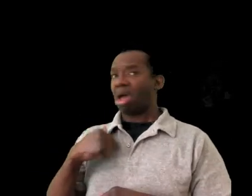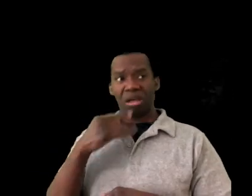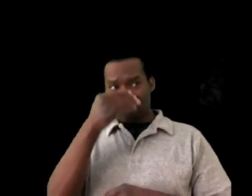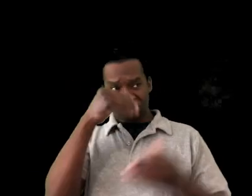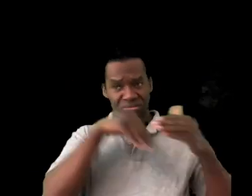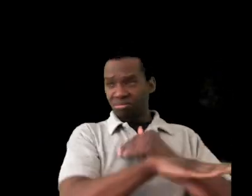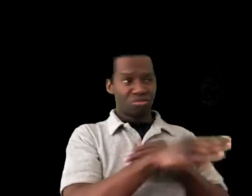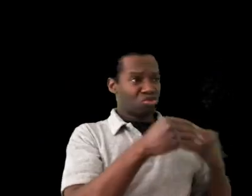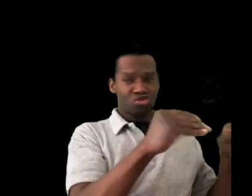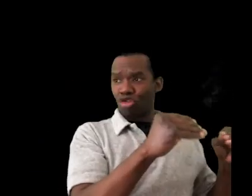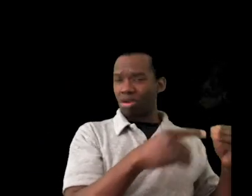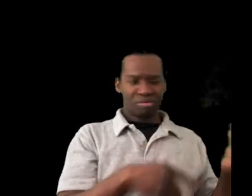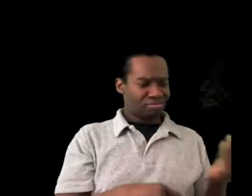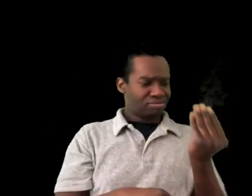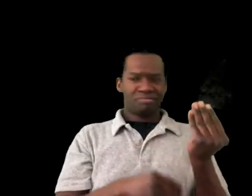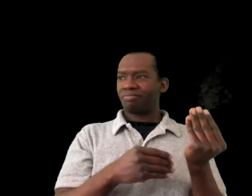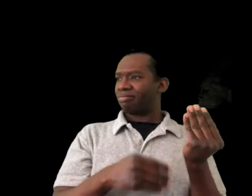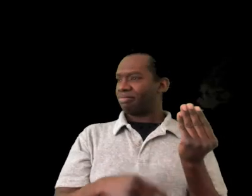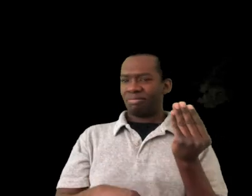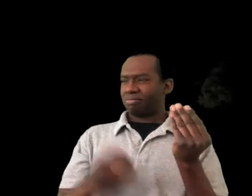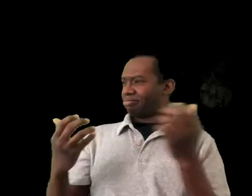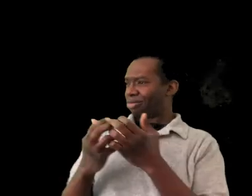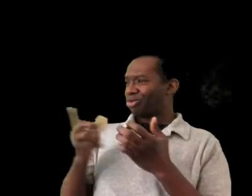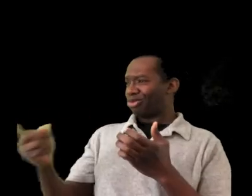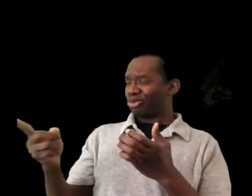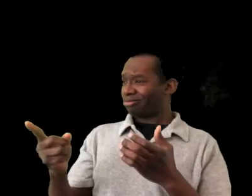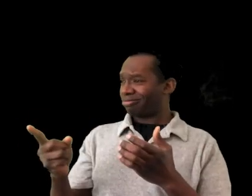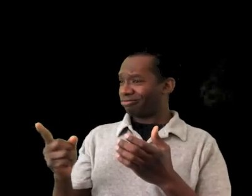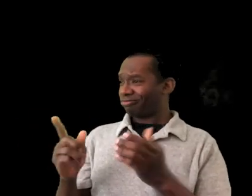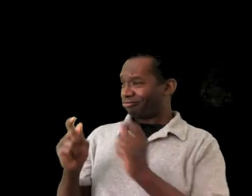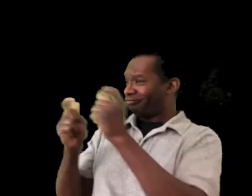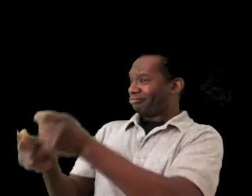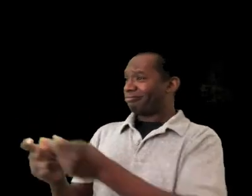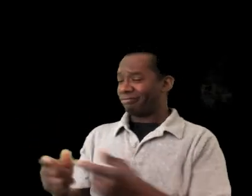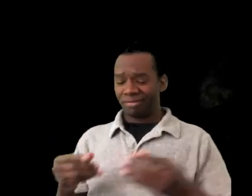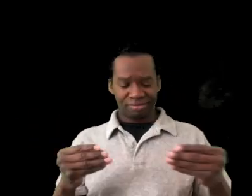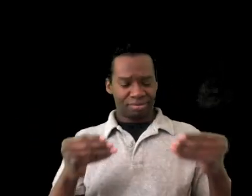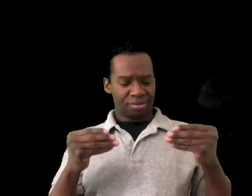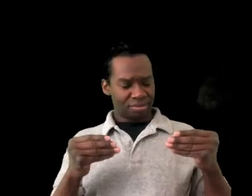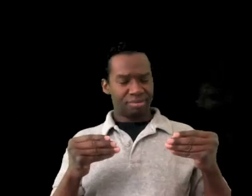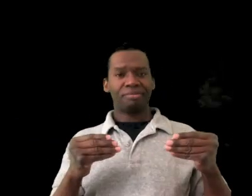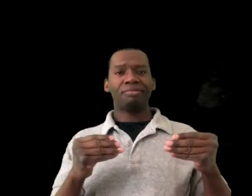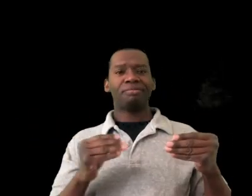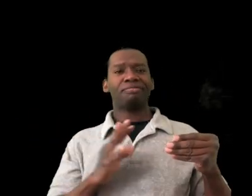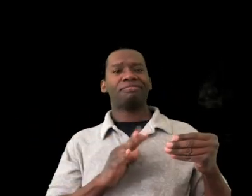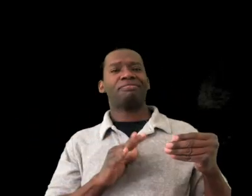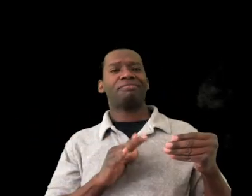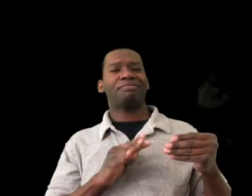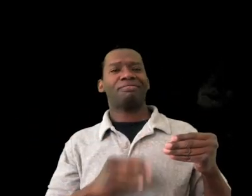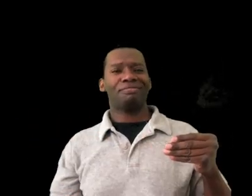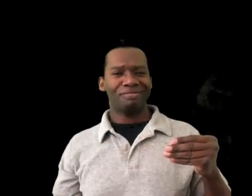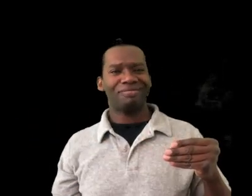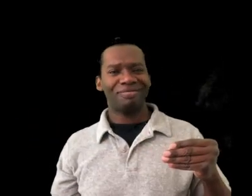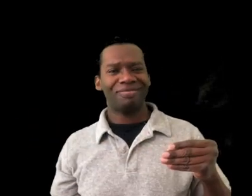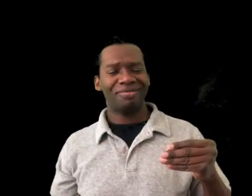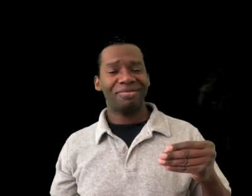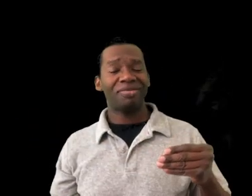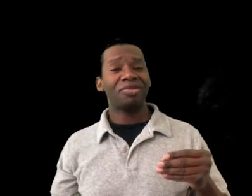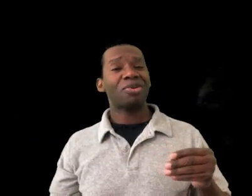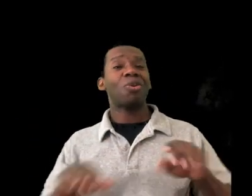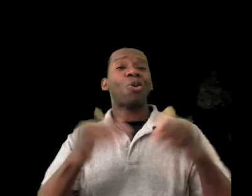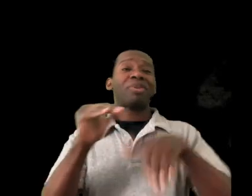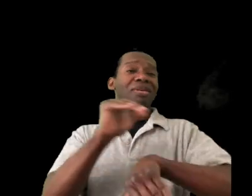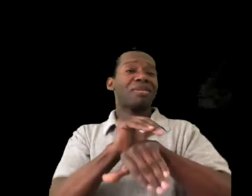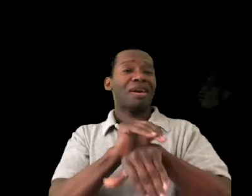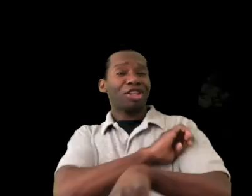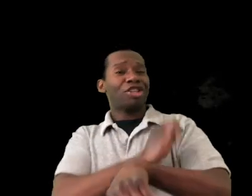Nothing, he came in and he sat down next to me and said, "Hey, I heard we were going to be playing together, and I was just in a store across the street, and